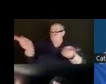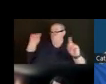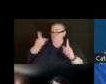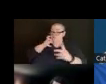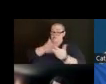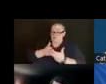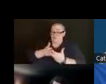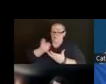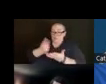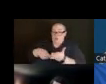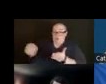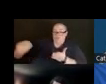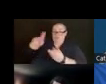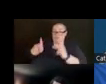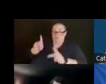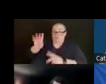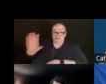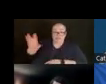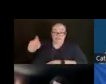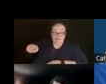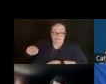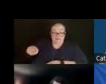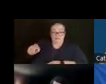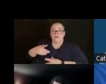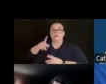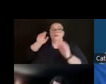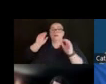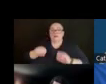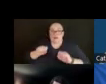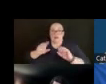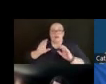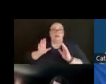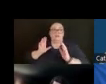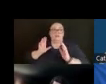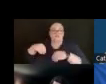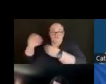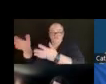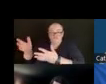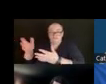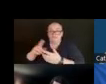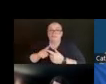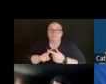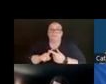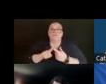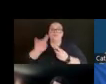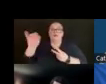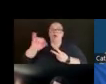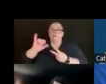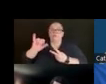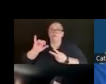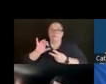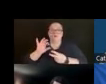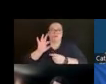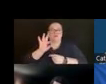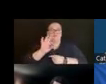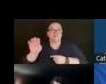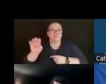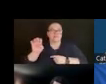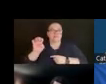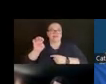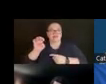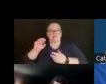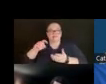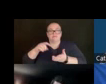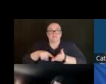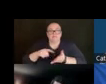person-centered planning. We can offer it as on a fee-for-service basis, strictly related to housing, but I will say